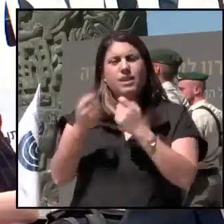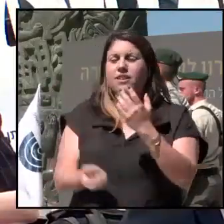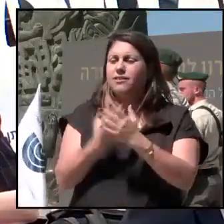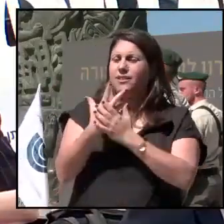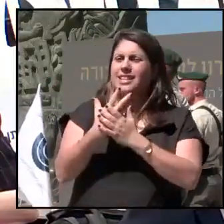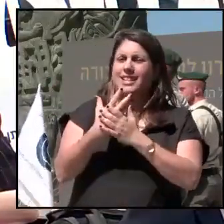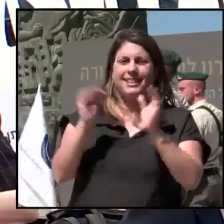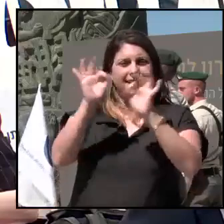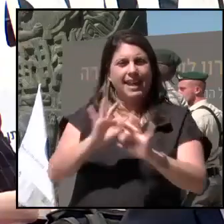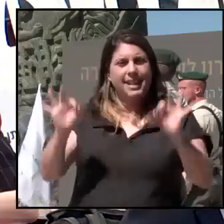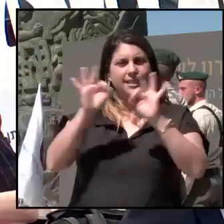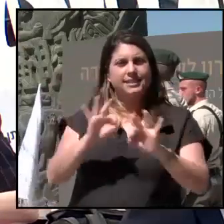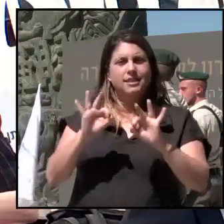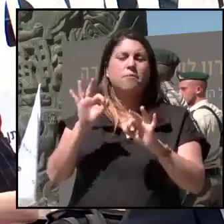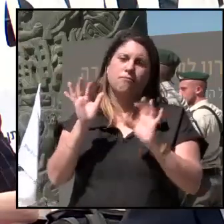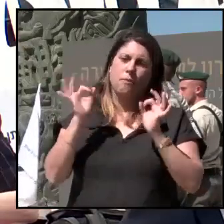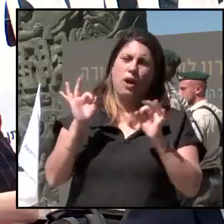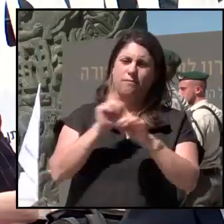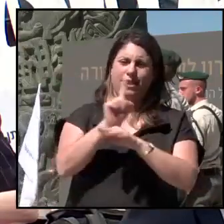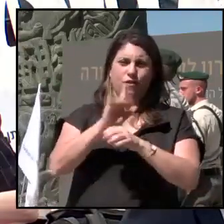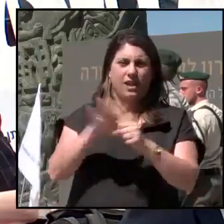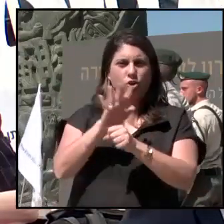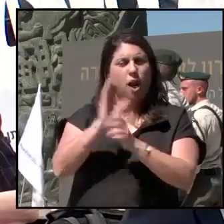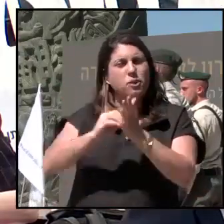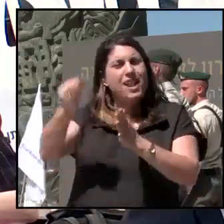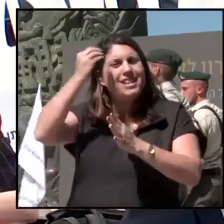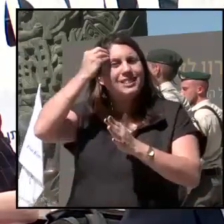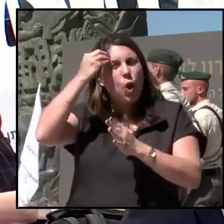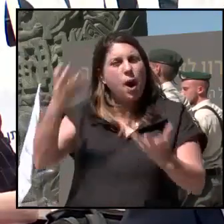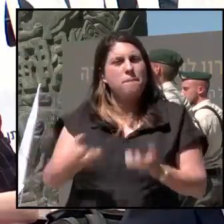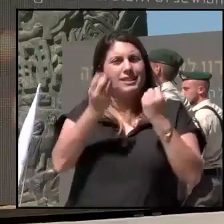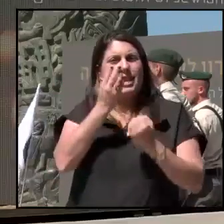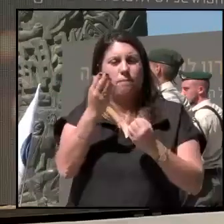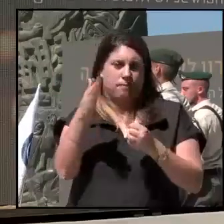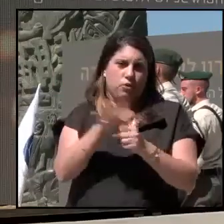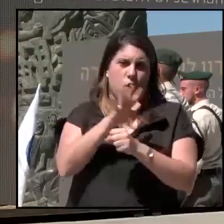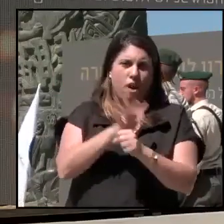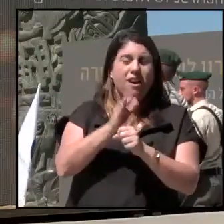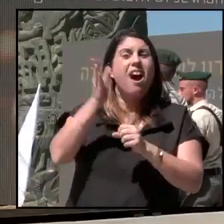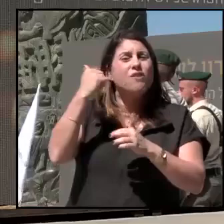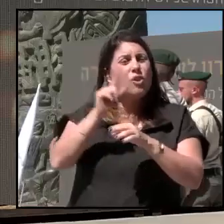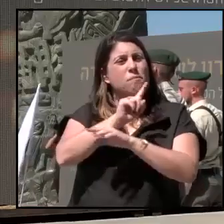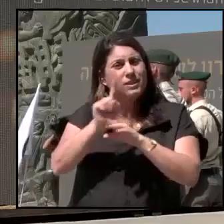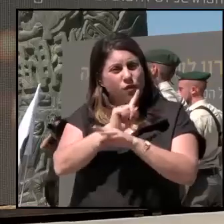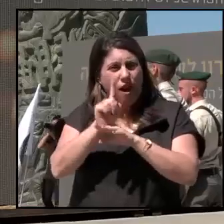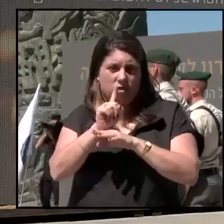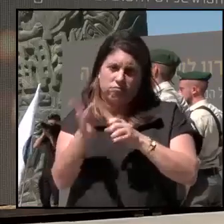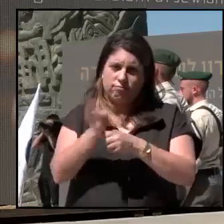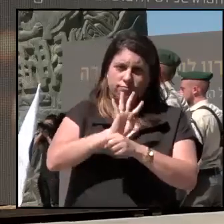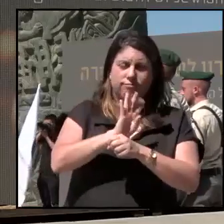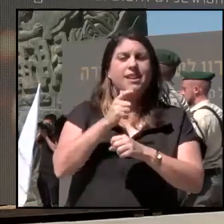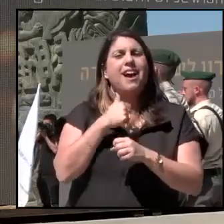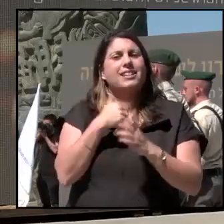held annually on Holocaust Heroes and Martyrs Day, even during the pandemic. I'm proud to state that